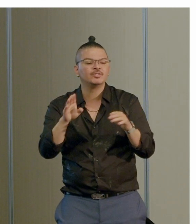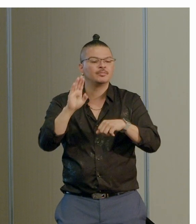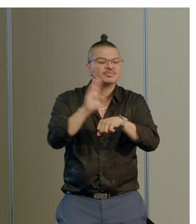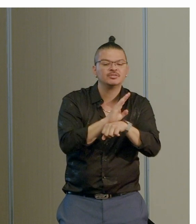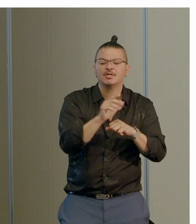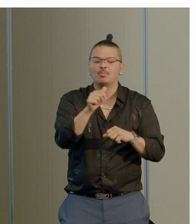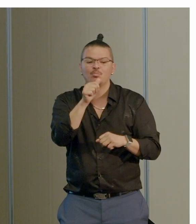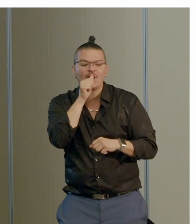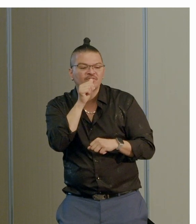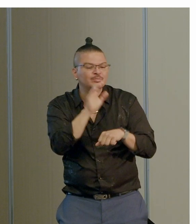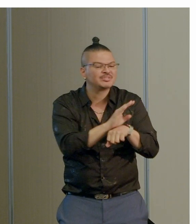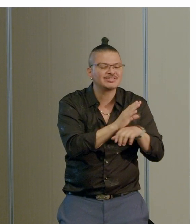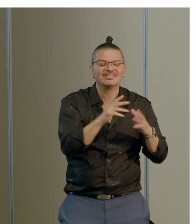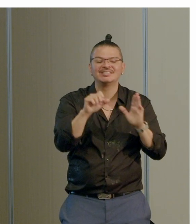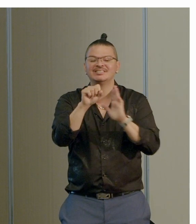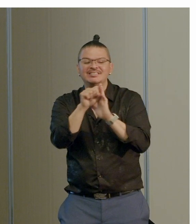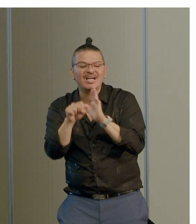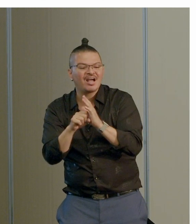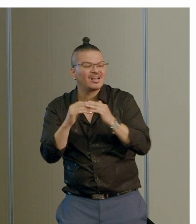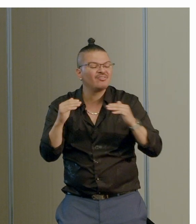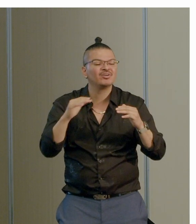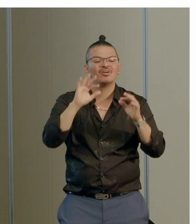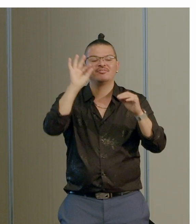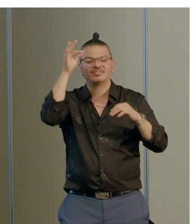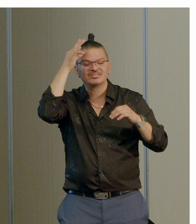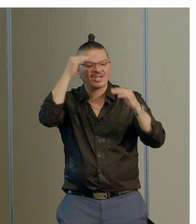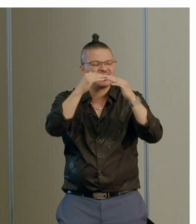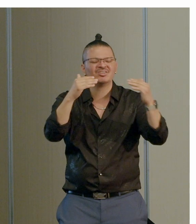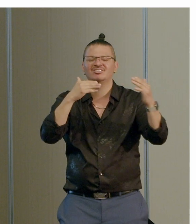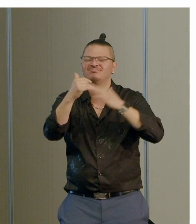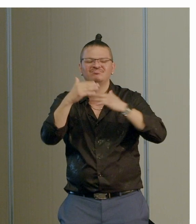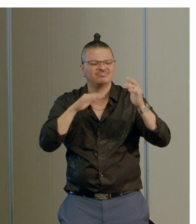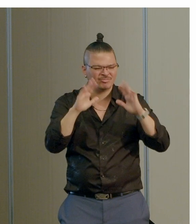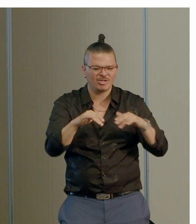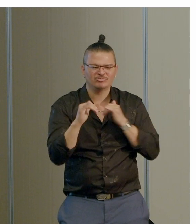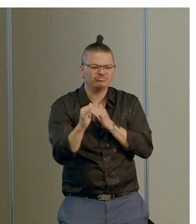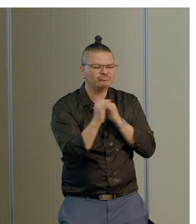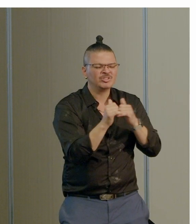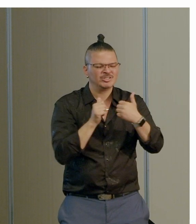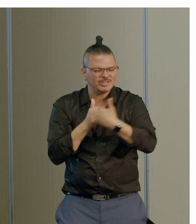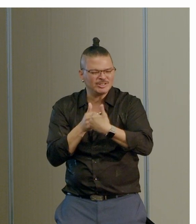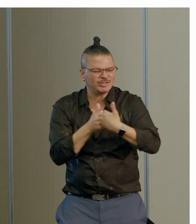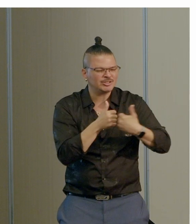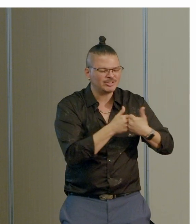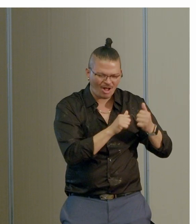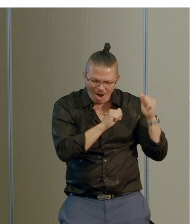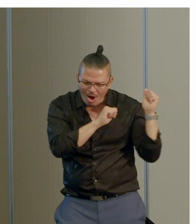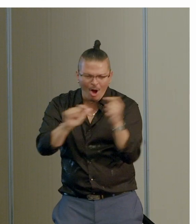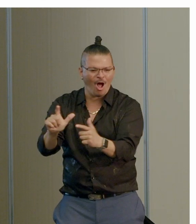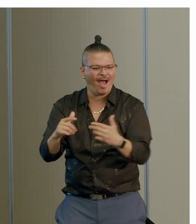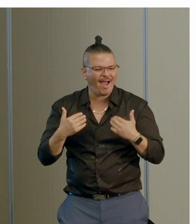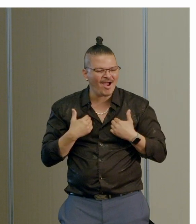We all have similar challenges. Let's figure out where we can collaborate and make each other stronger.